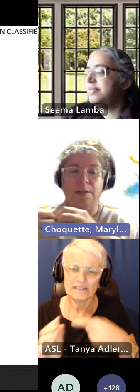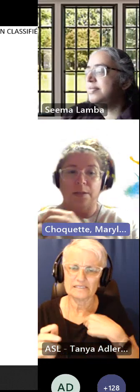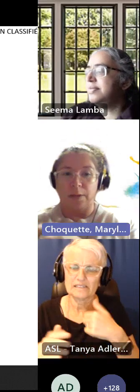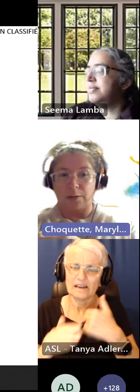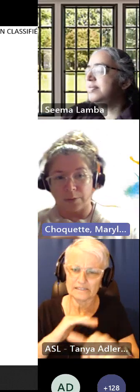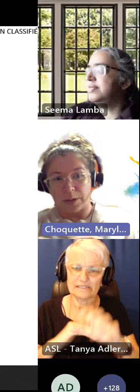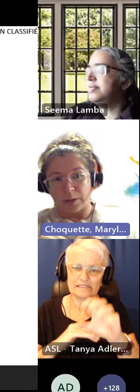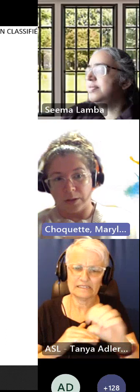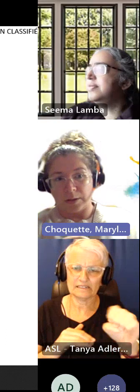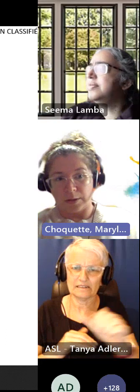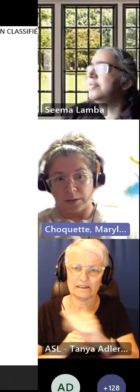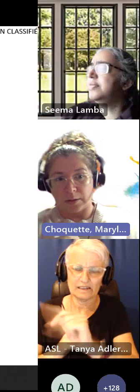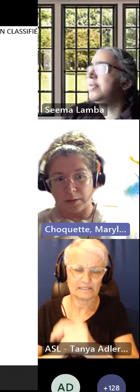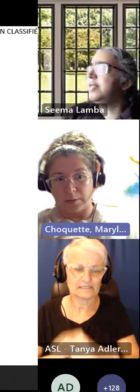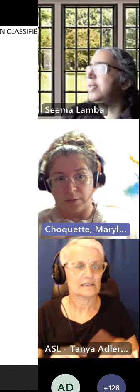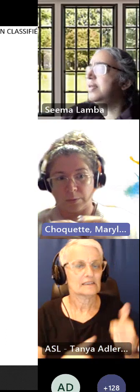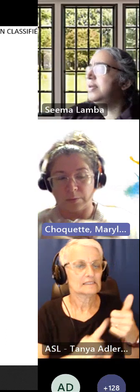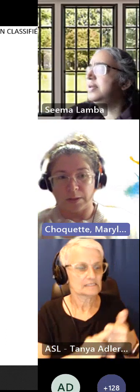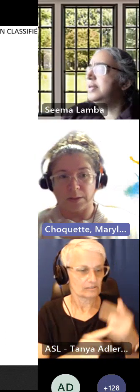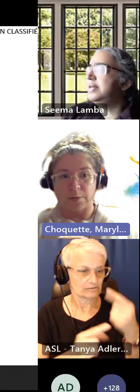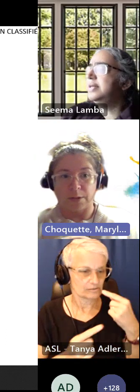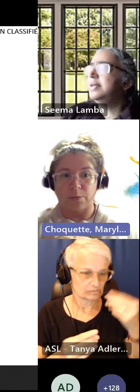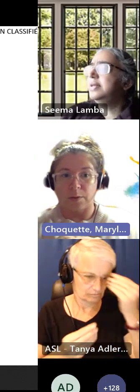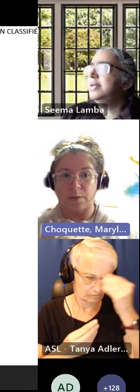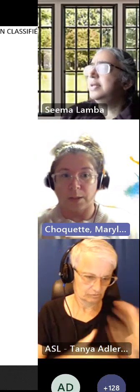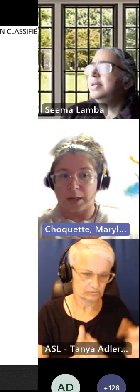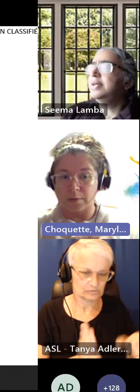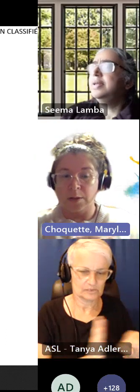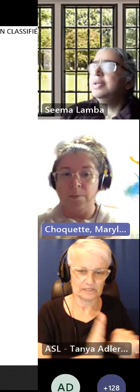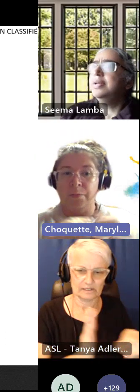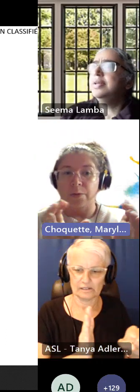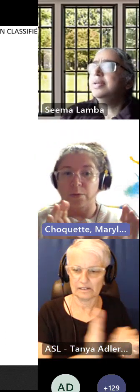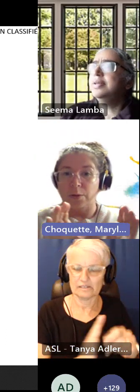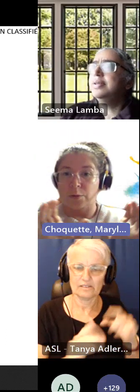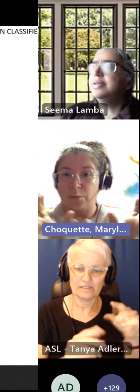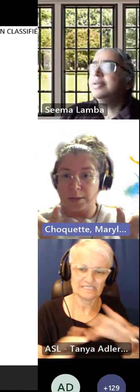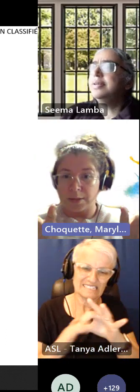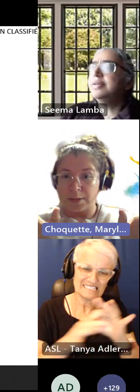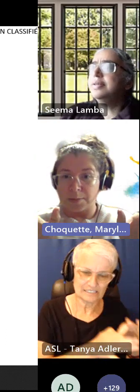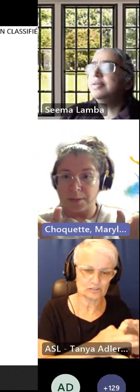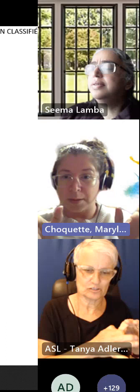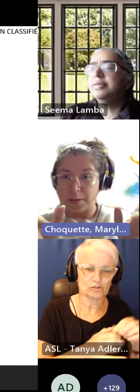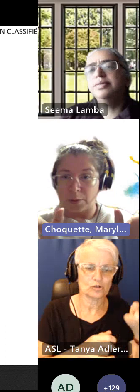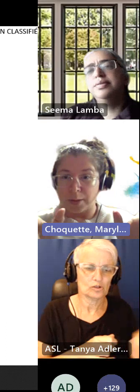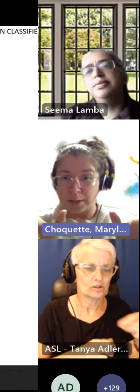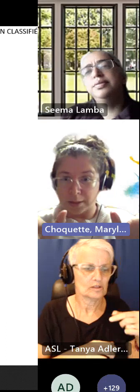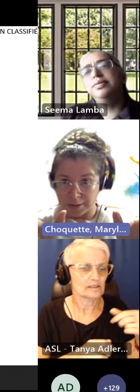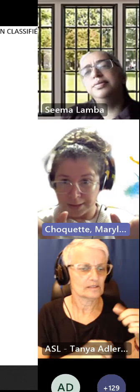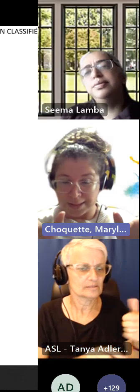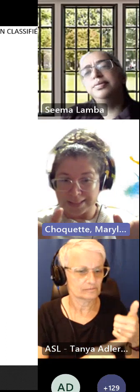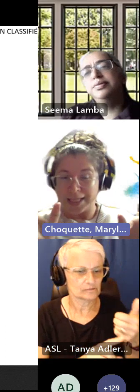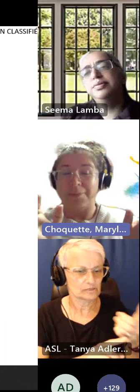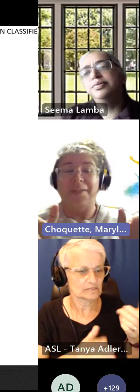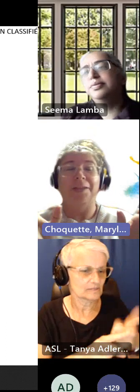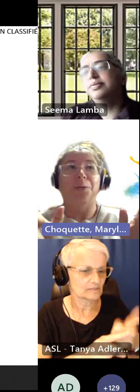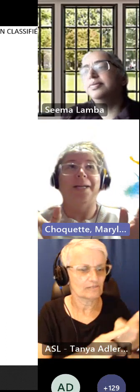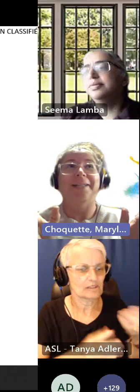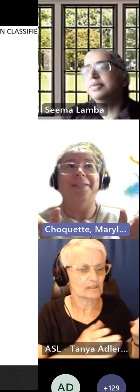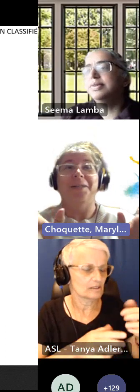Act. Self-declaration is linked to the Public Service Employment Act. So the two systems